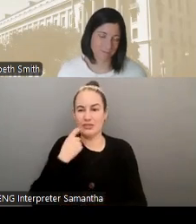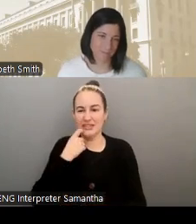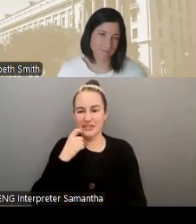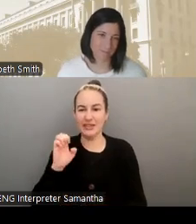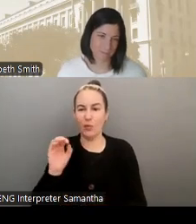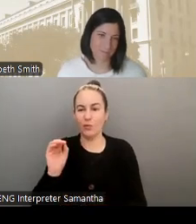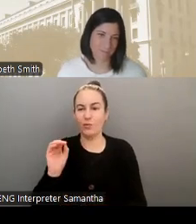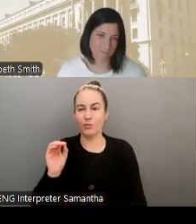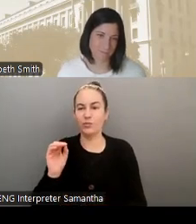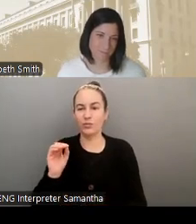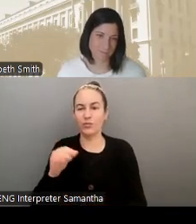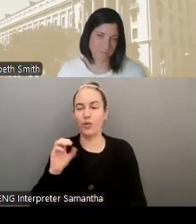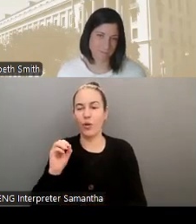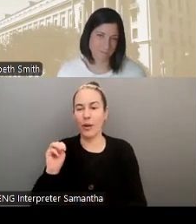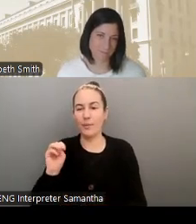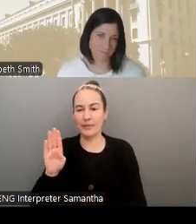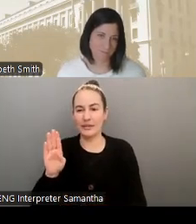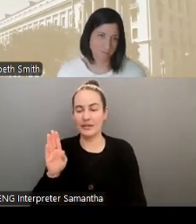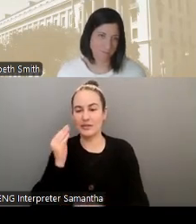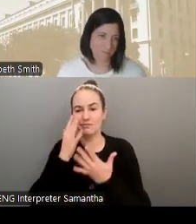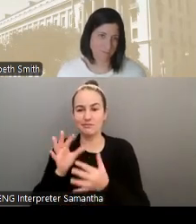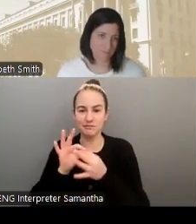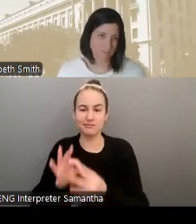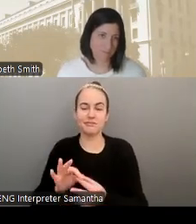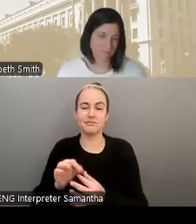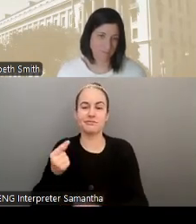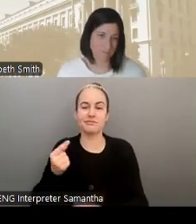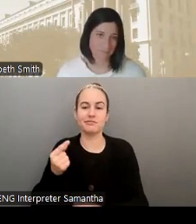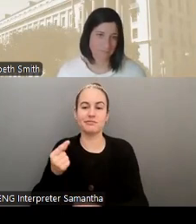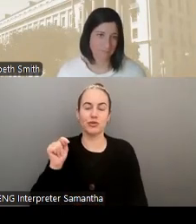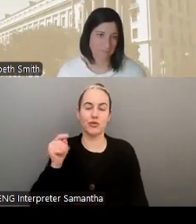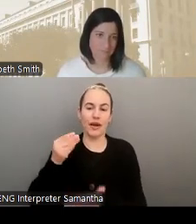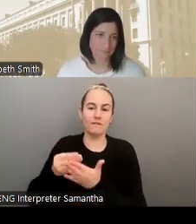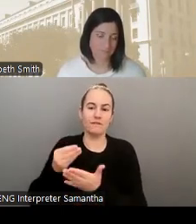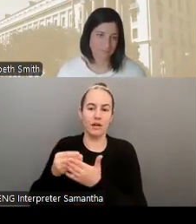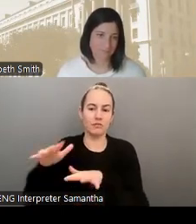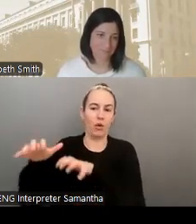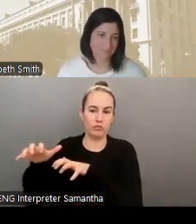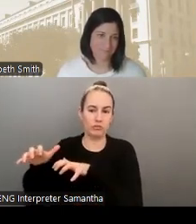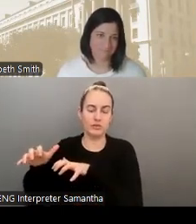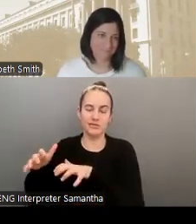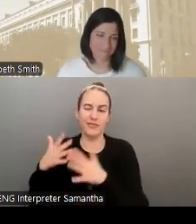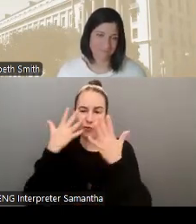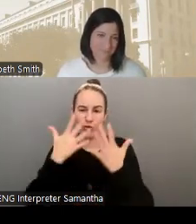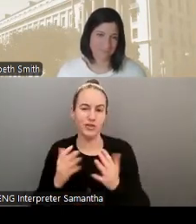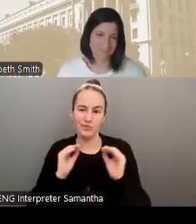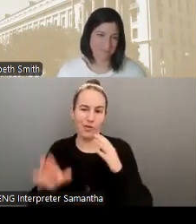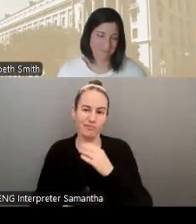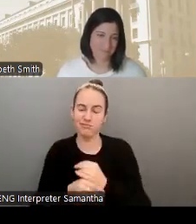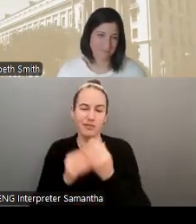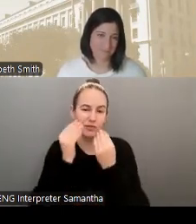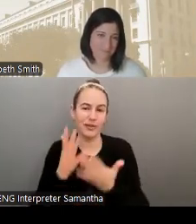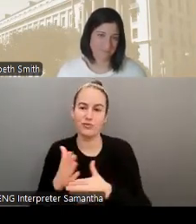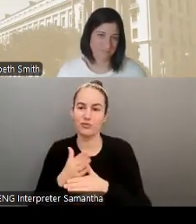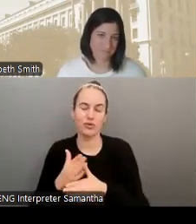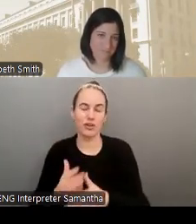the OMB memo about grant funds being frozen, we unfortunately don't have any additional information, but we would ask